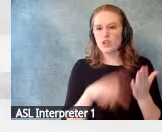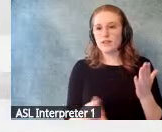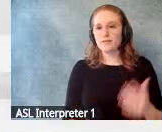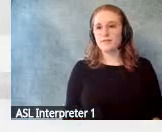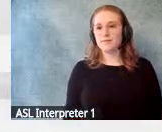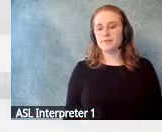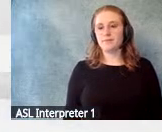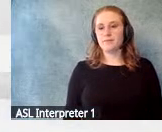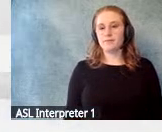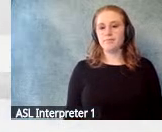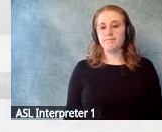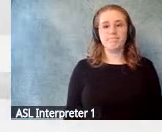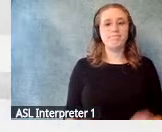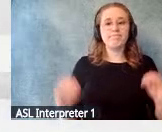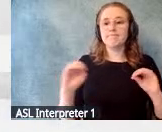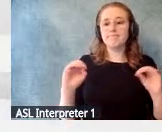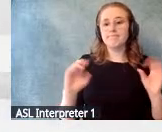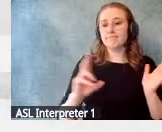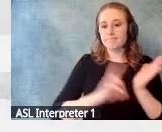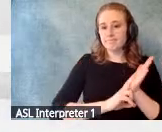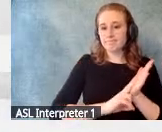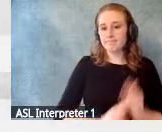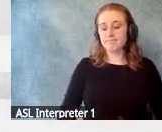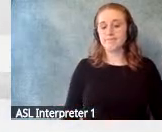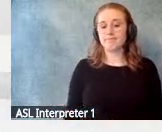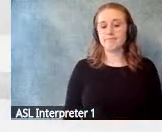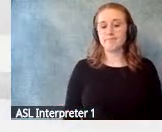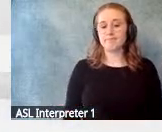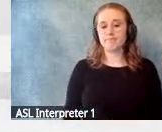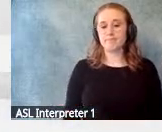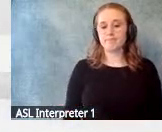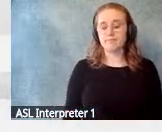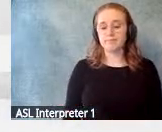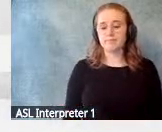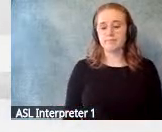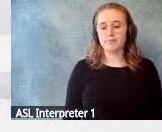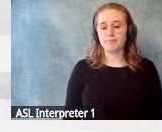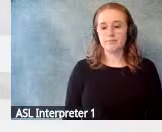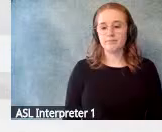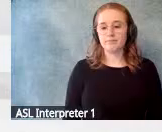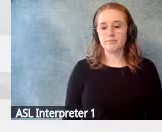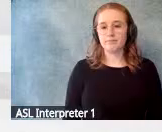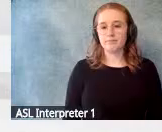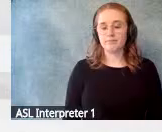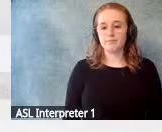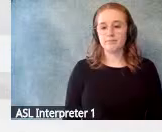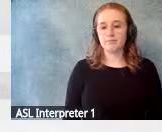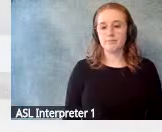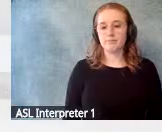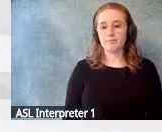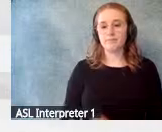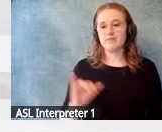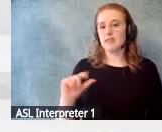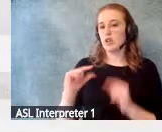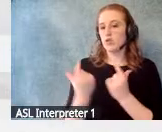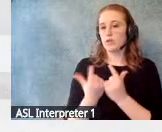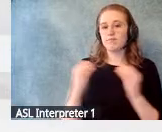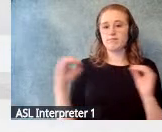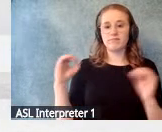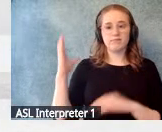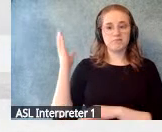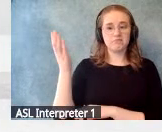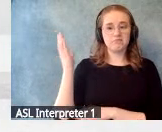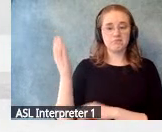It looks like no one has signed up to speak under this group, nor